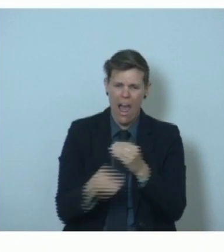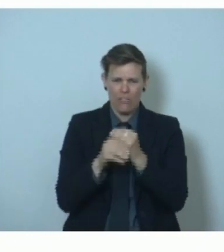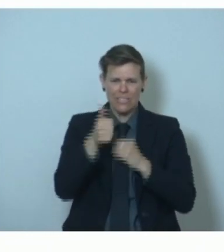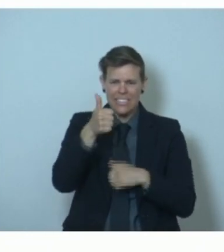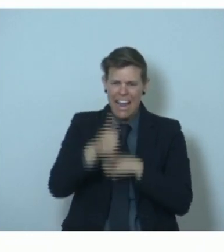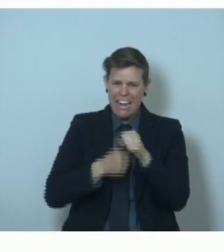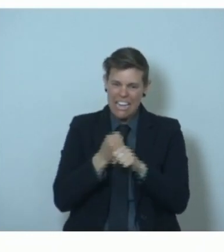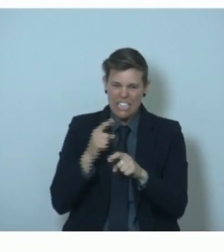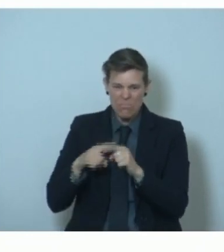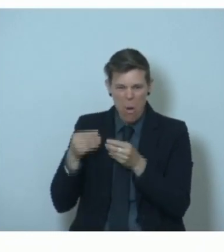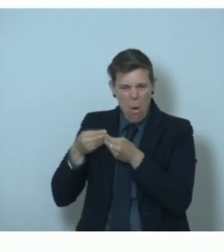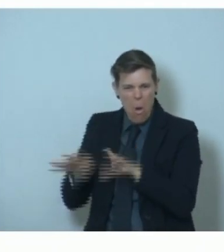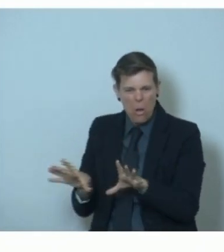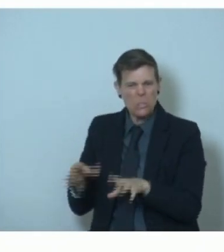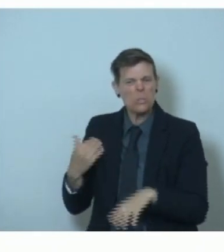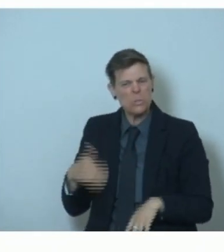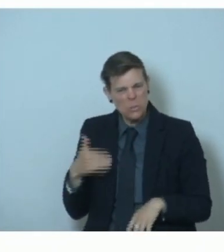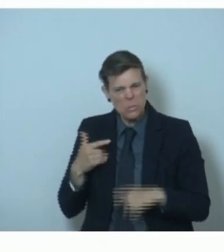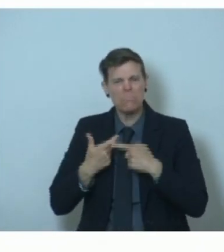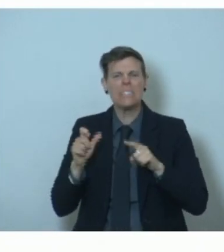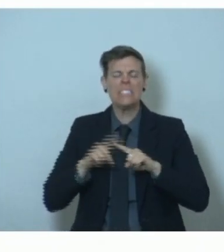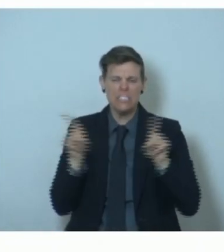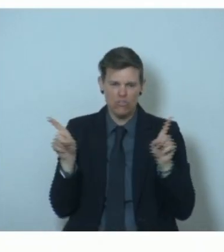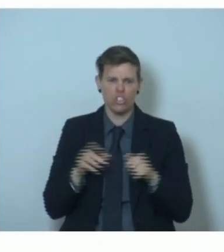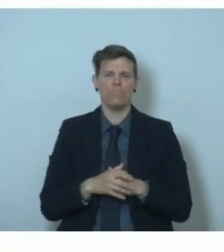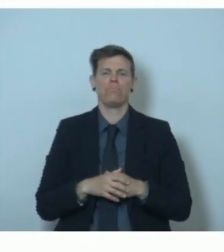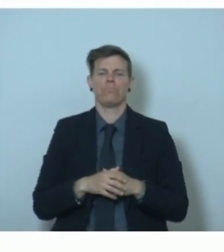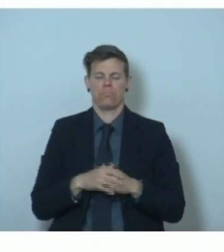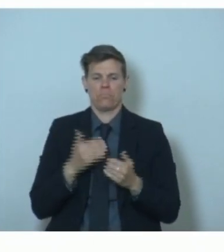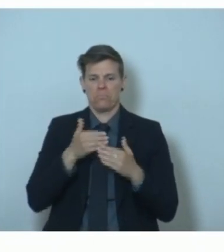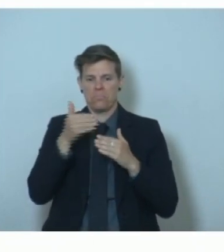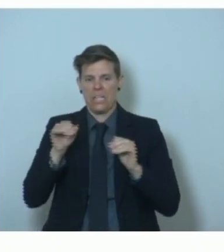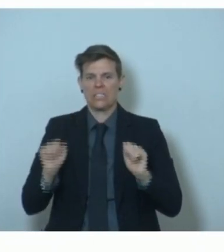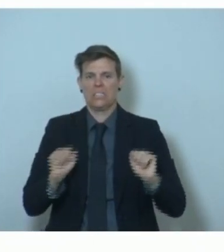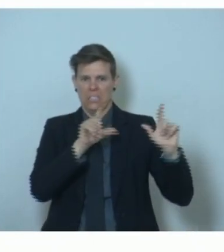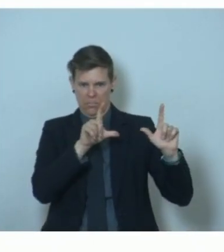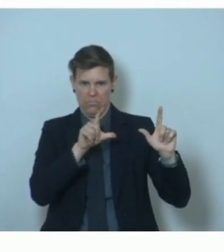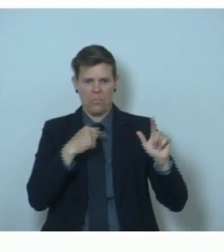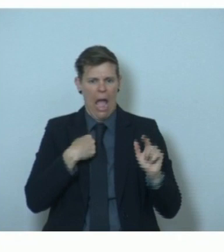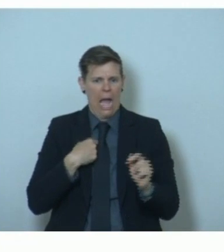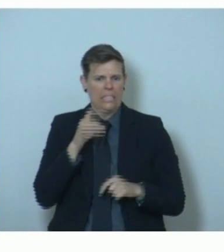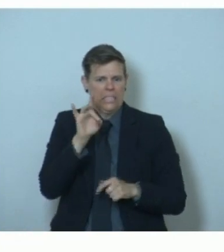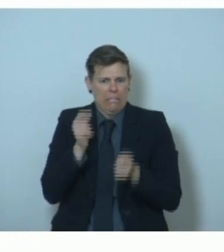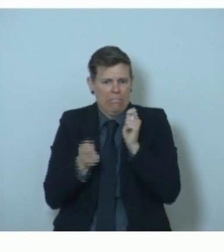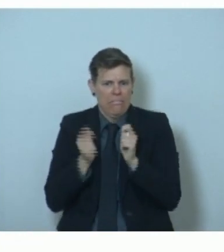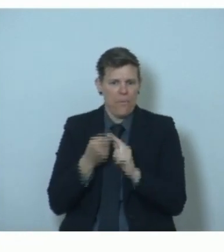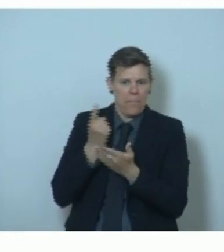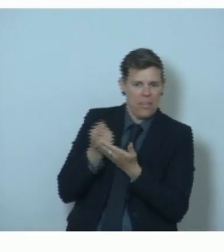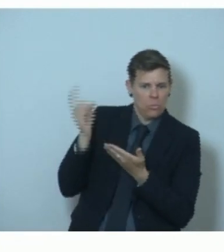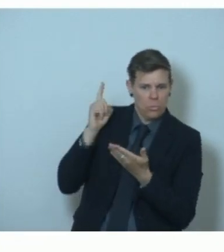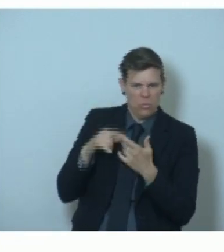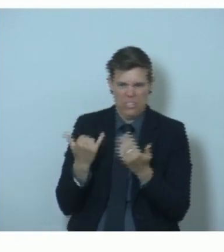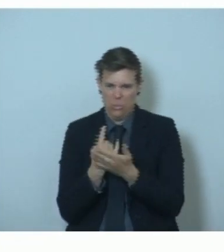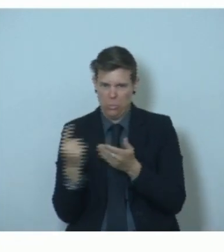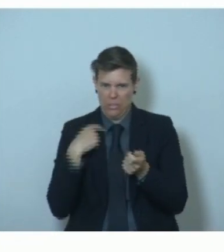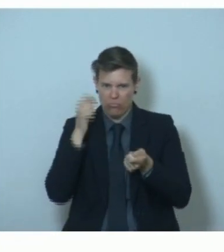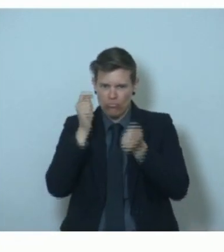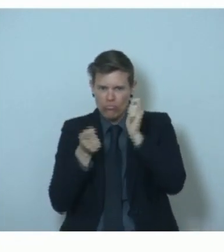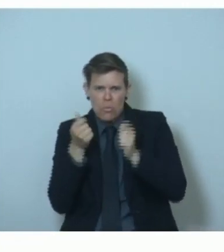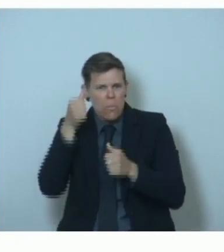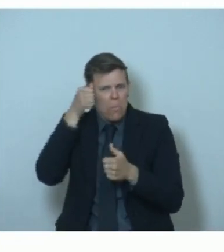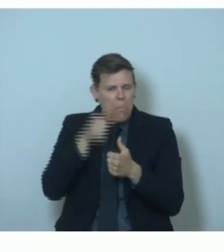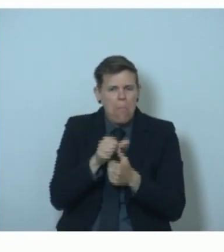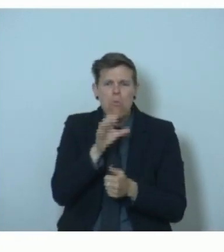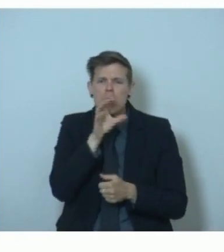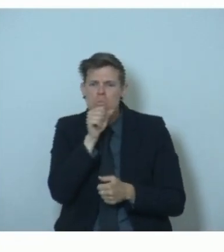this a little bit to give you even more information, but you're familiar with the orangish red line there. That's the Northwest. I